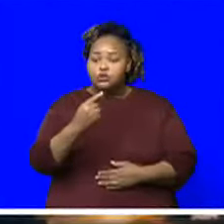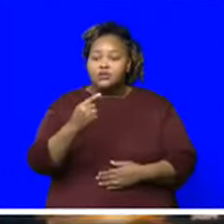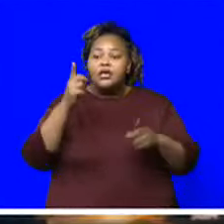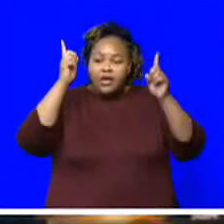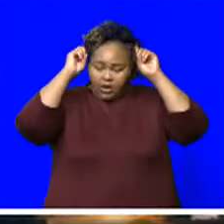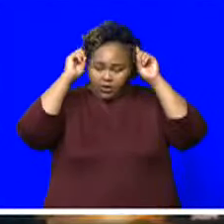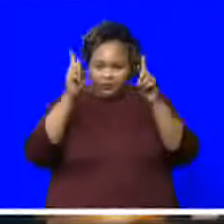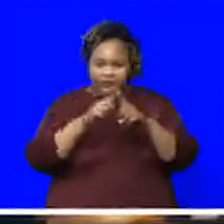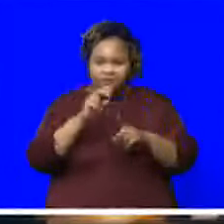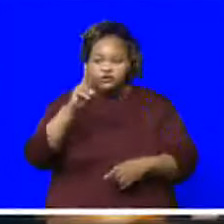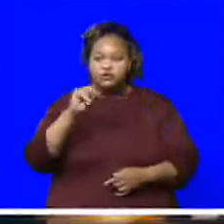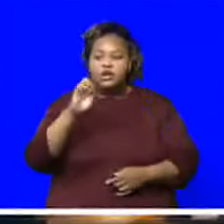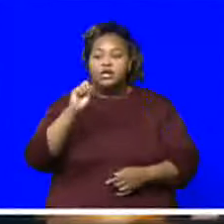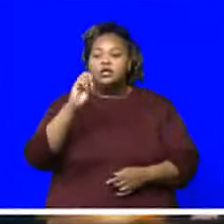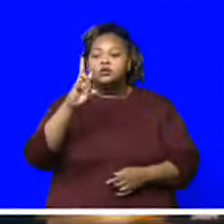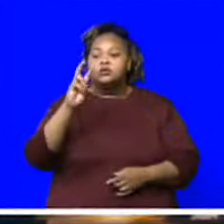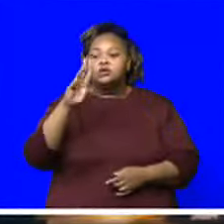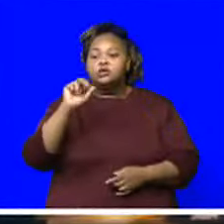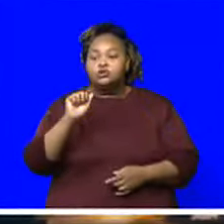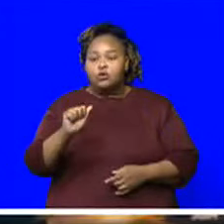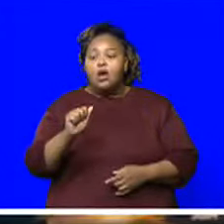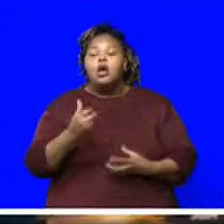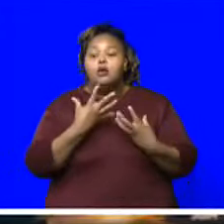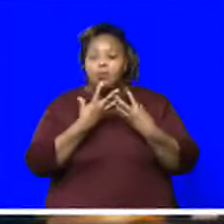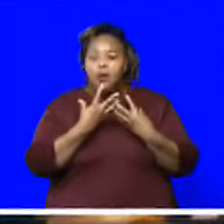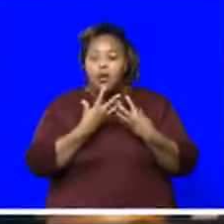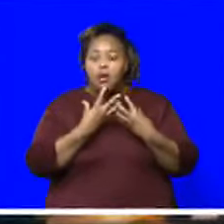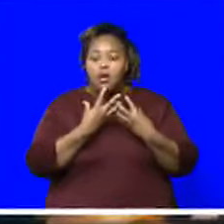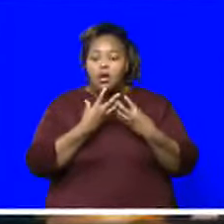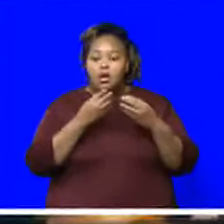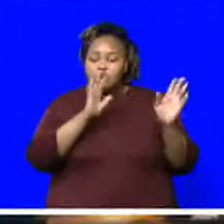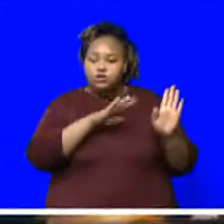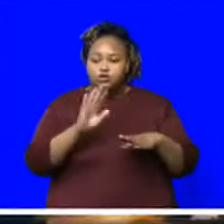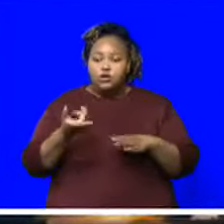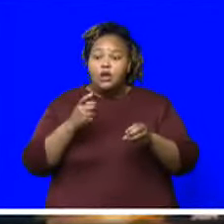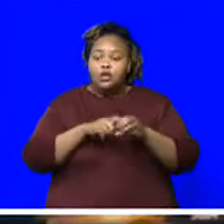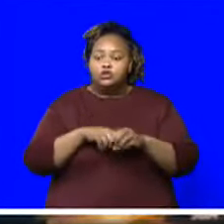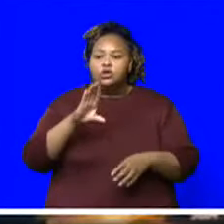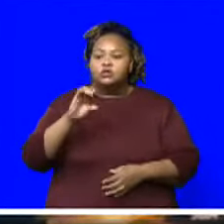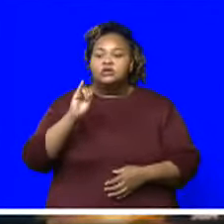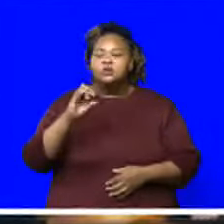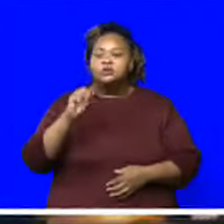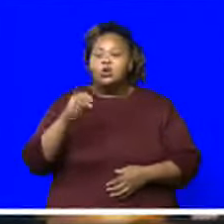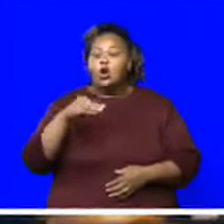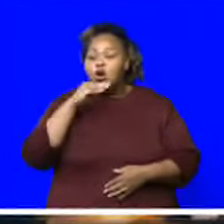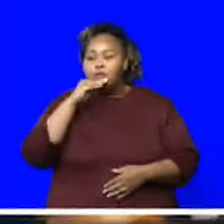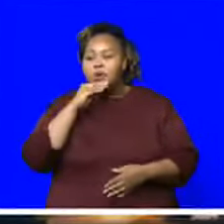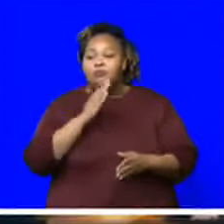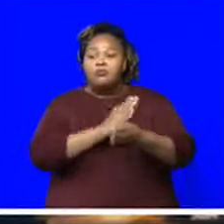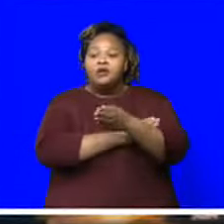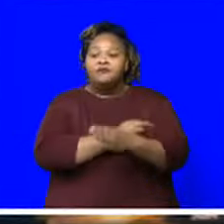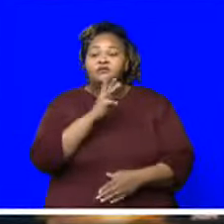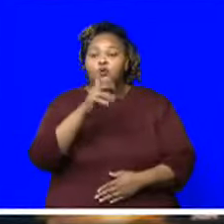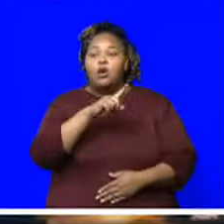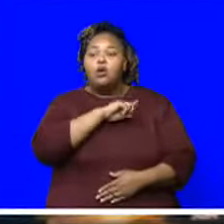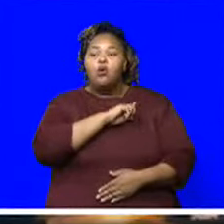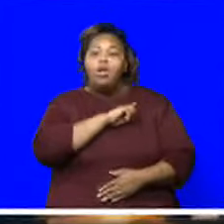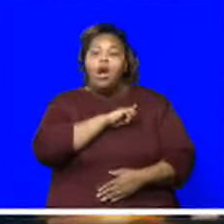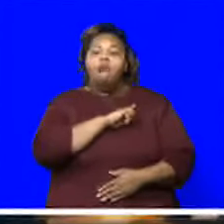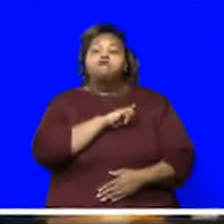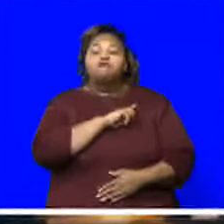Academy gain access to multimedia web-based delivery that supports student-centered learning and hands-on training that develops